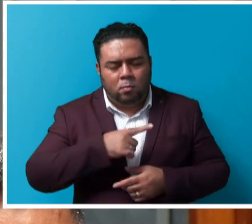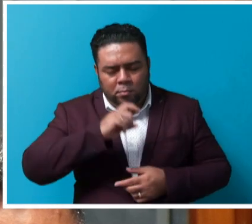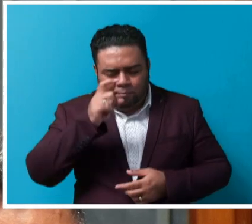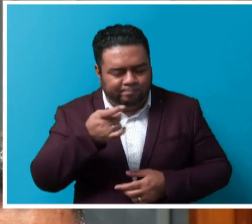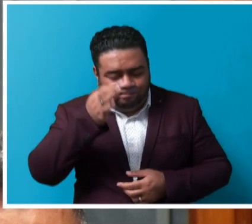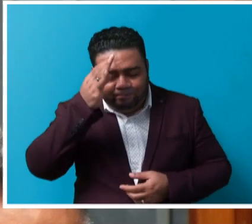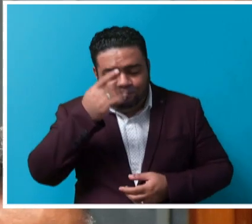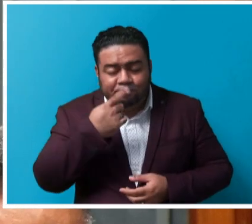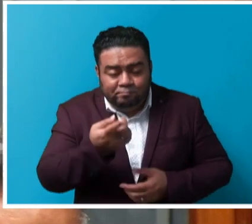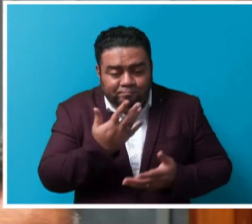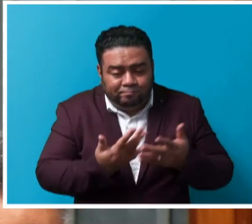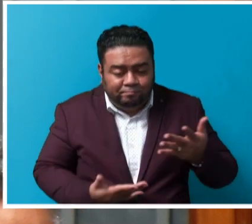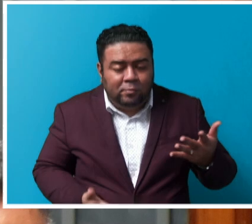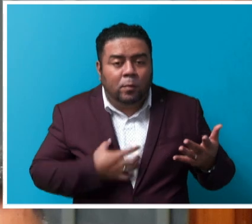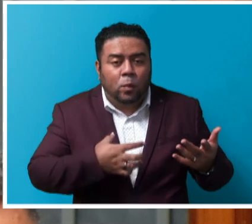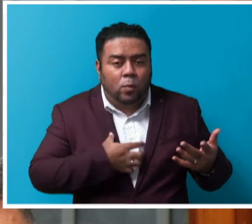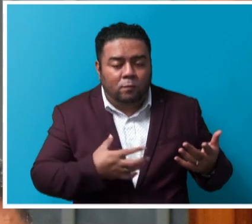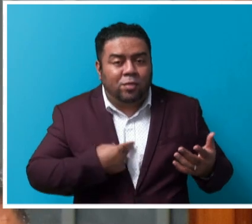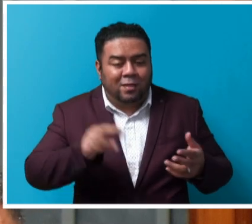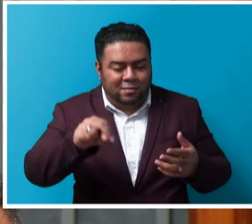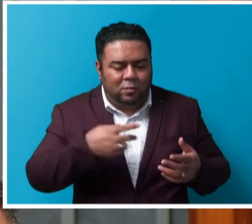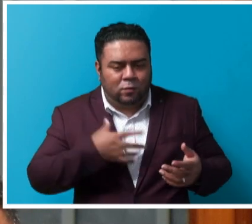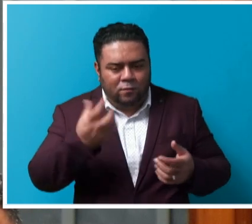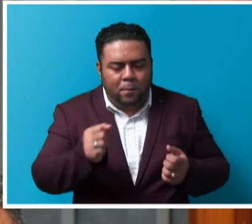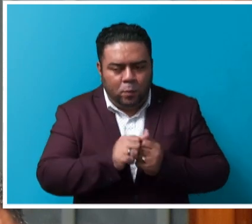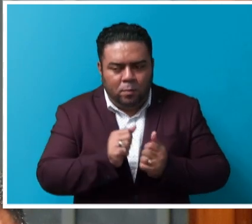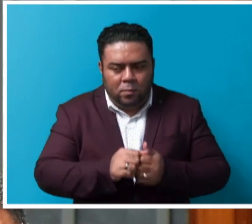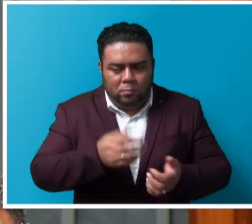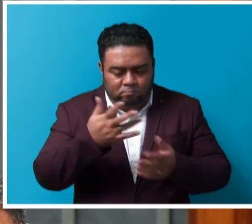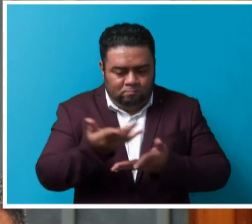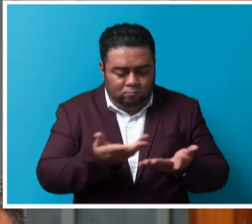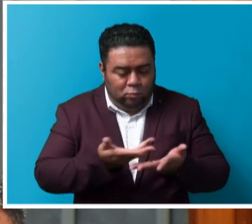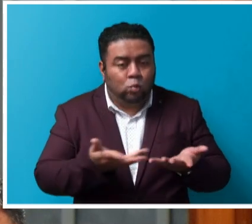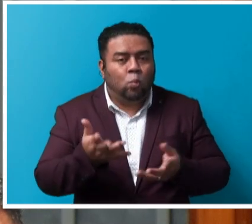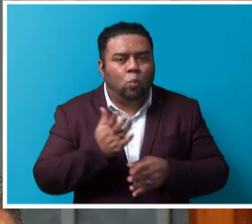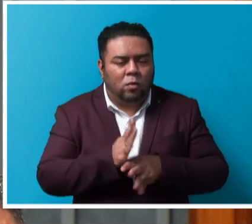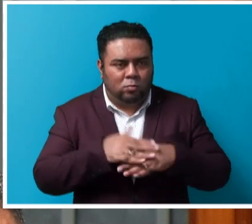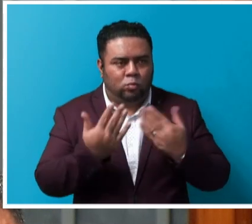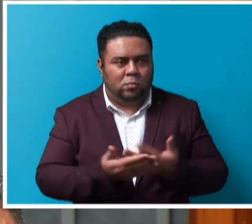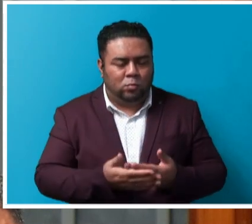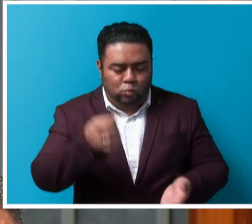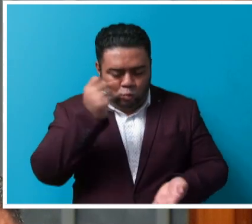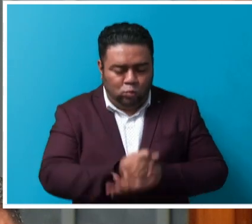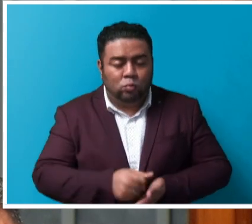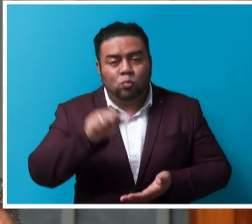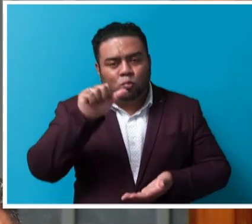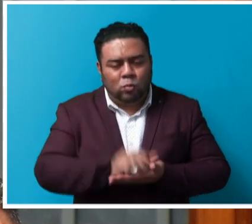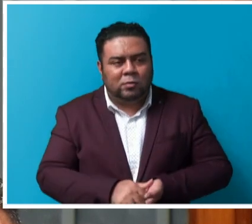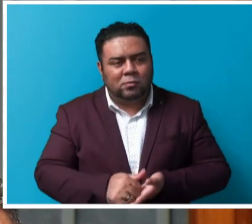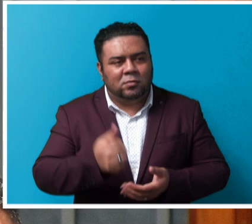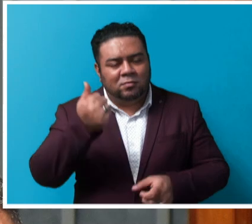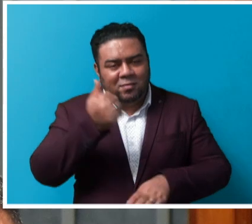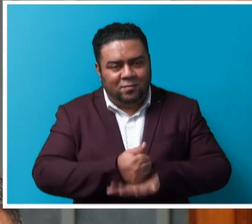more on the need for the relevant agencies to work together to ensure that the right governance mechanisms are also